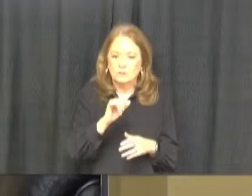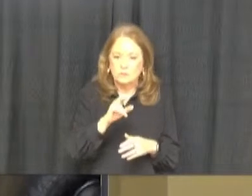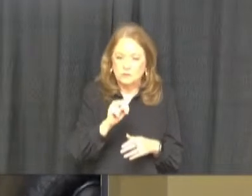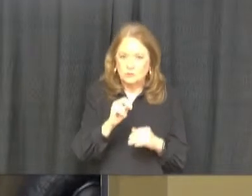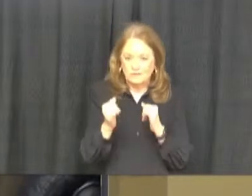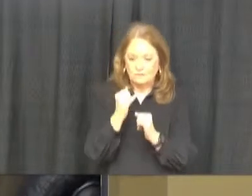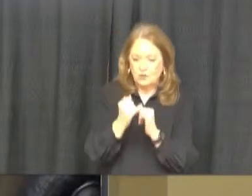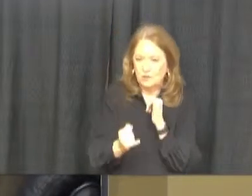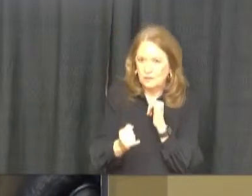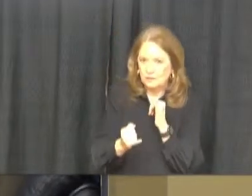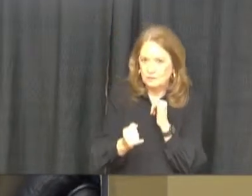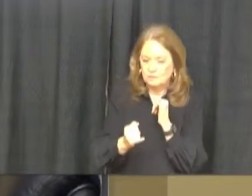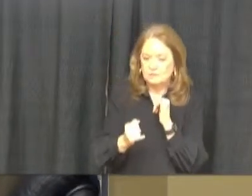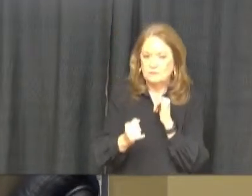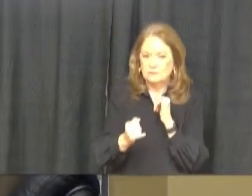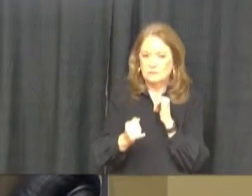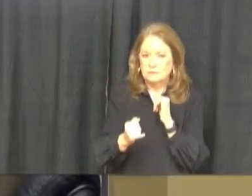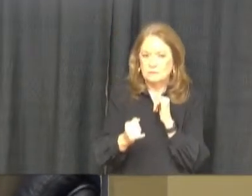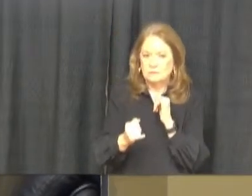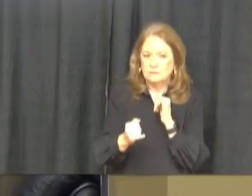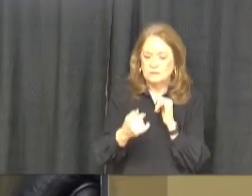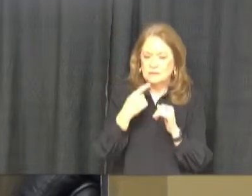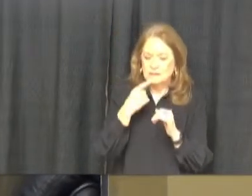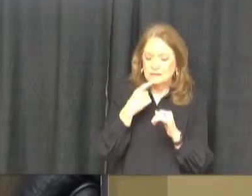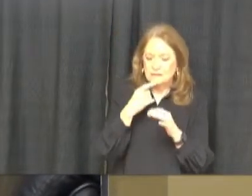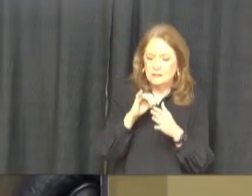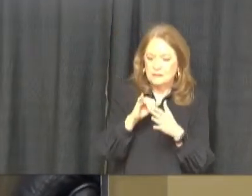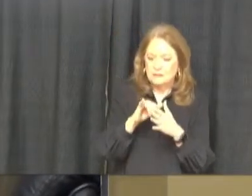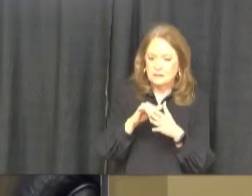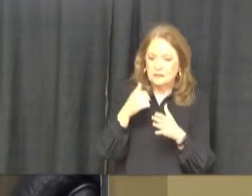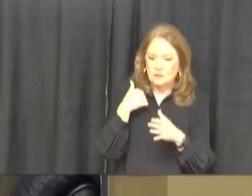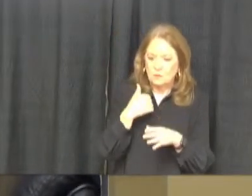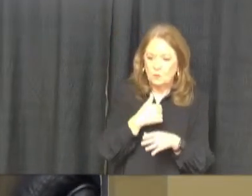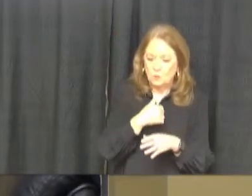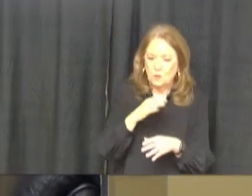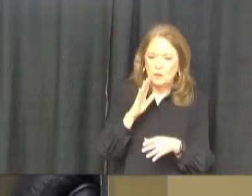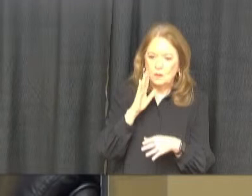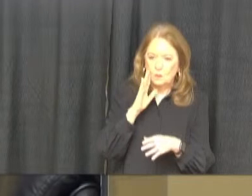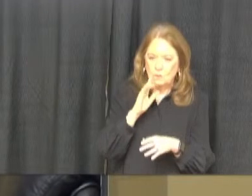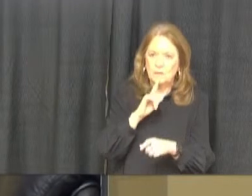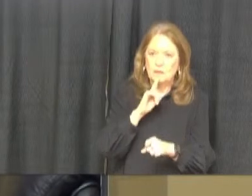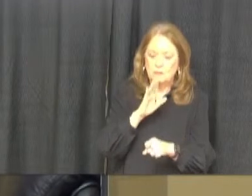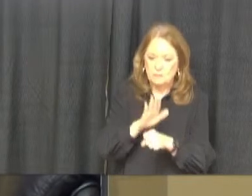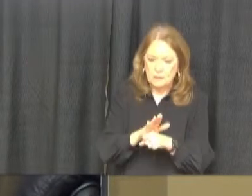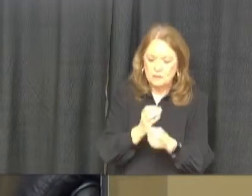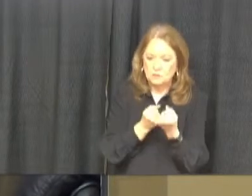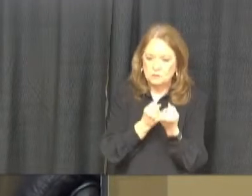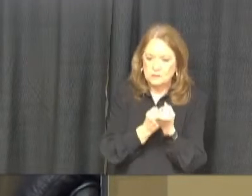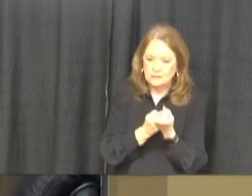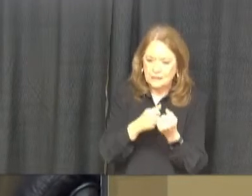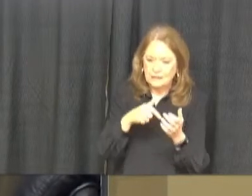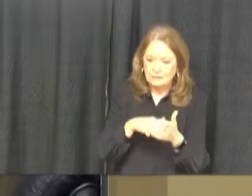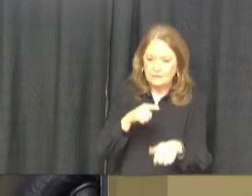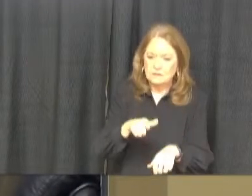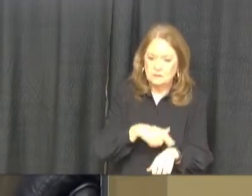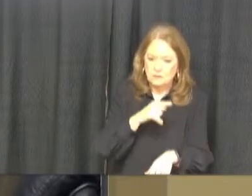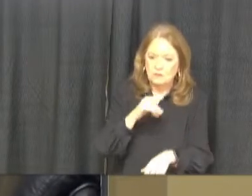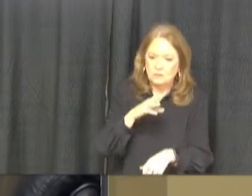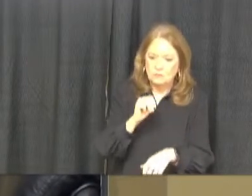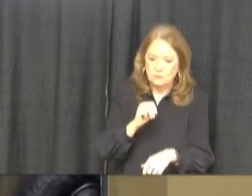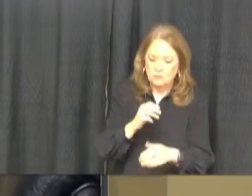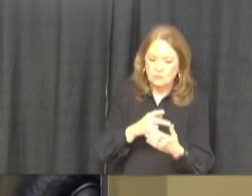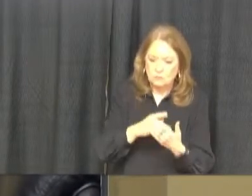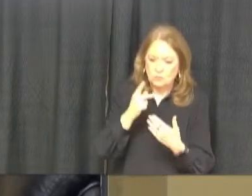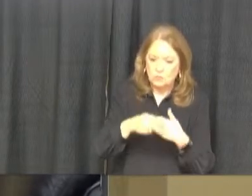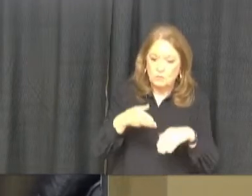very end, it's pretty much, it states that, we're going to be committing to sustaining this long-term program after the initial